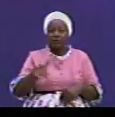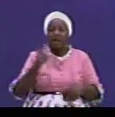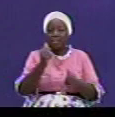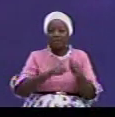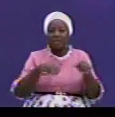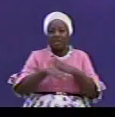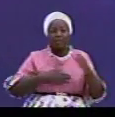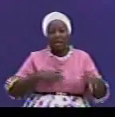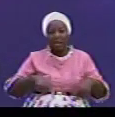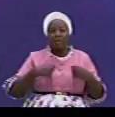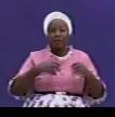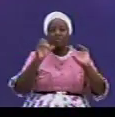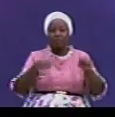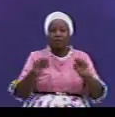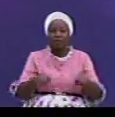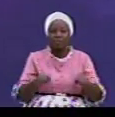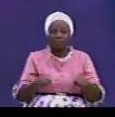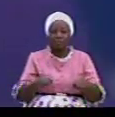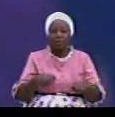you say